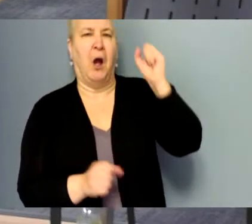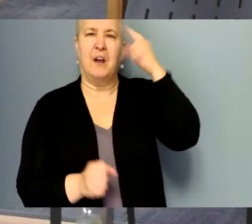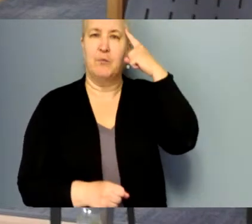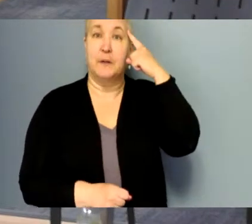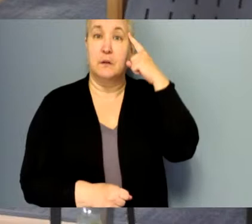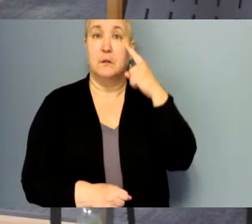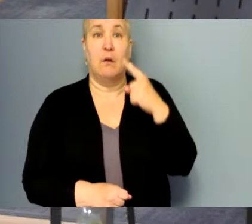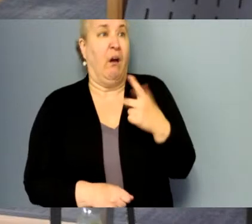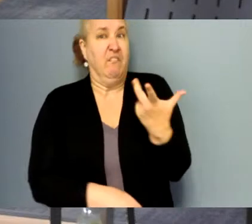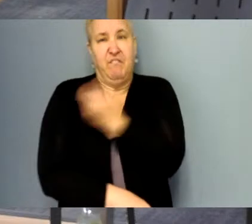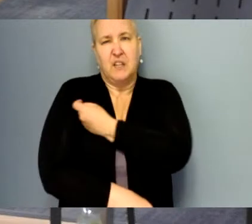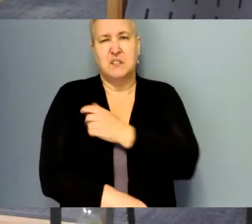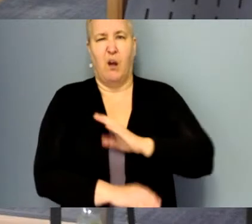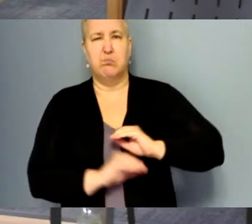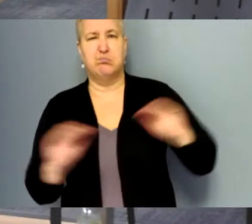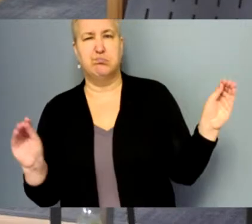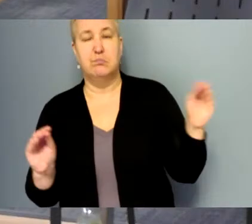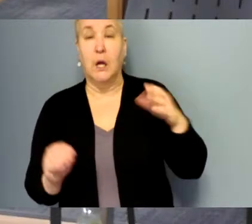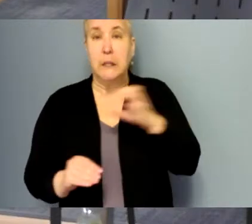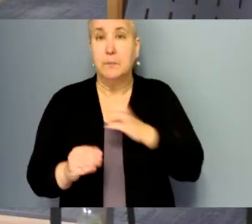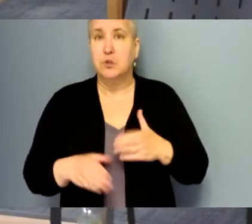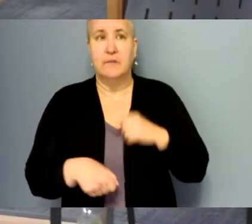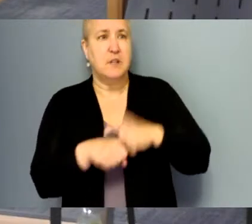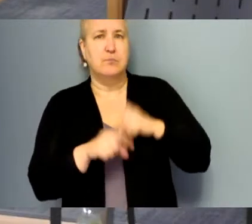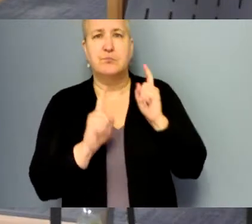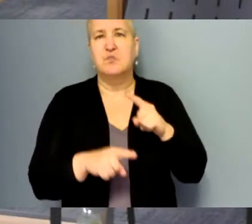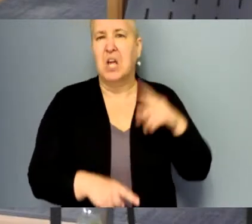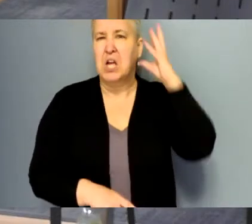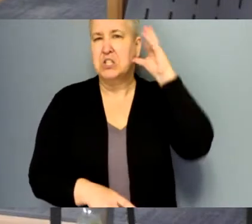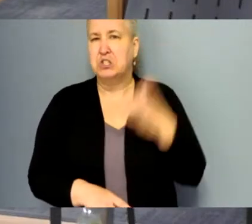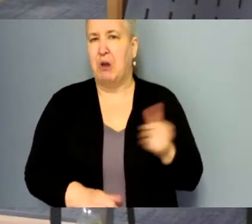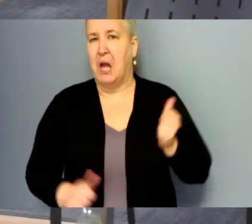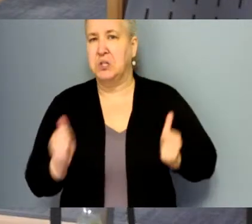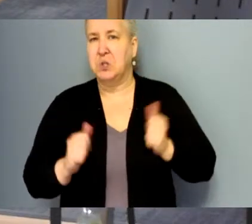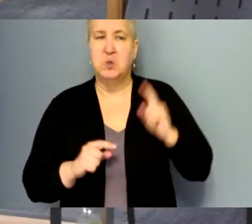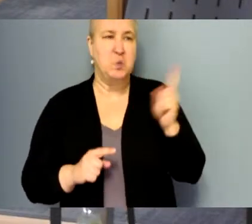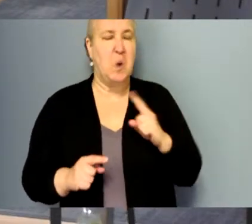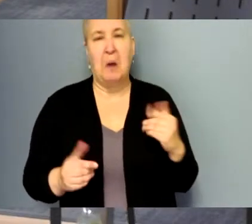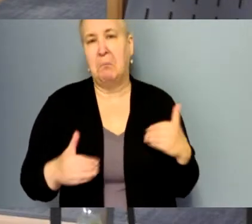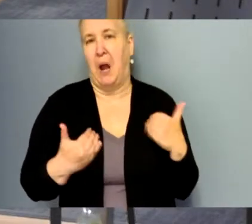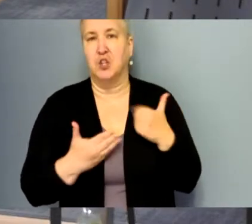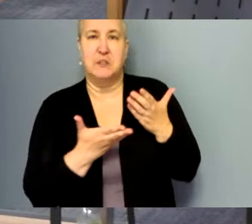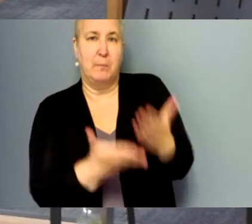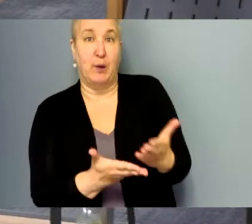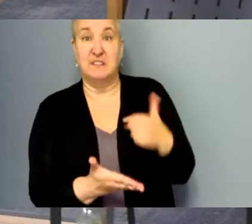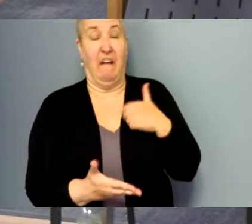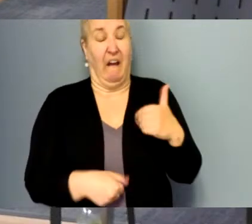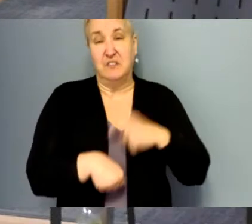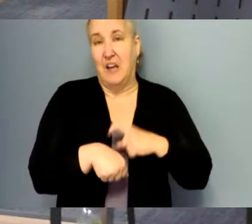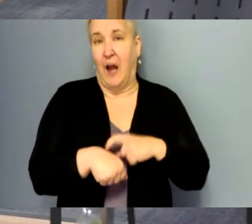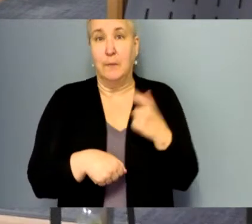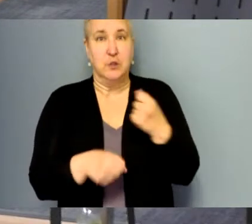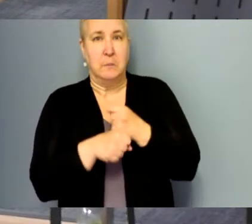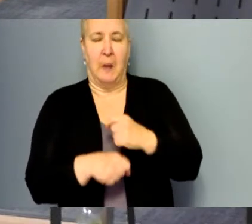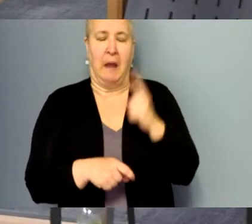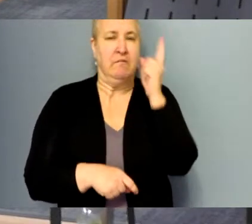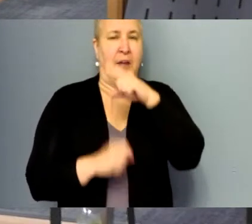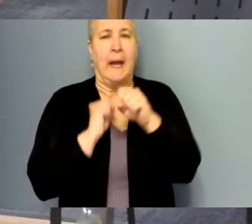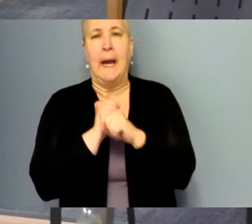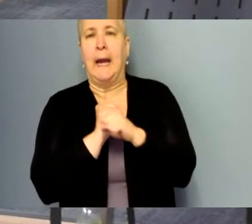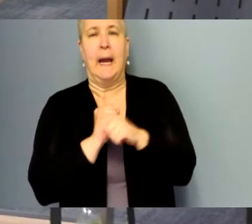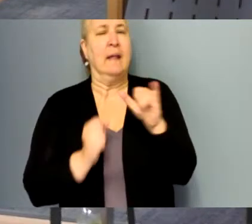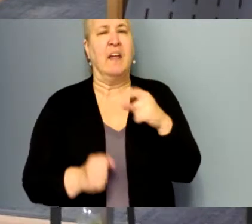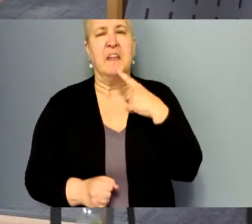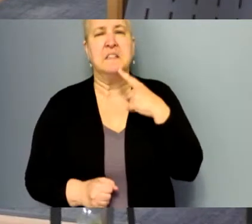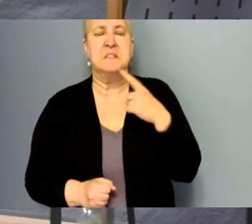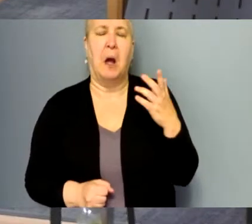kind of vaccines. The commissioners have time to attend drag queen shows where minors are present. They have time to make fake commercials that they